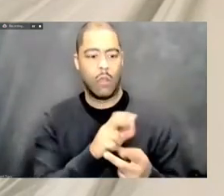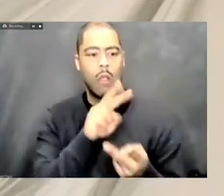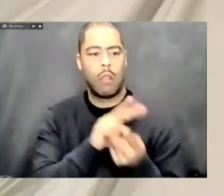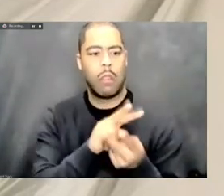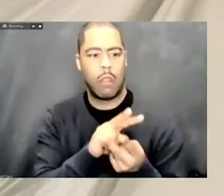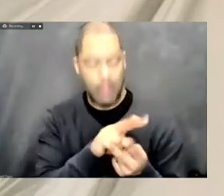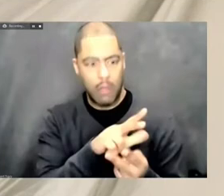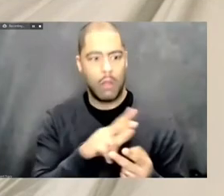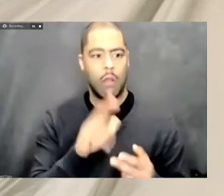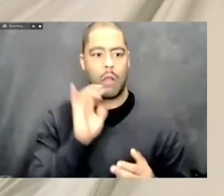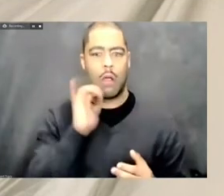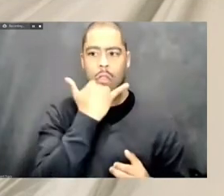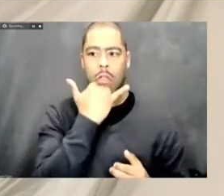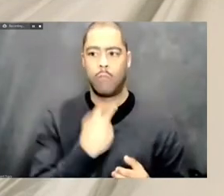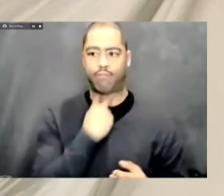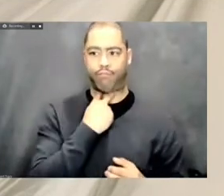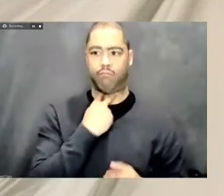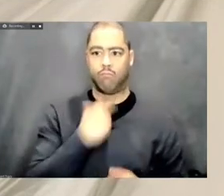Because she loved him.